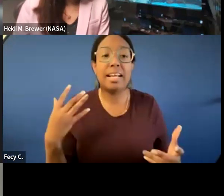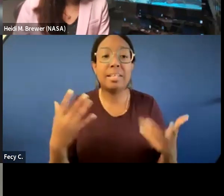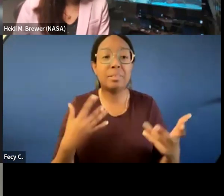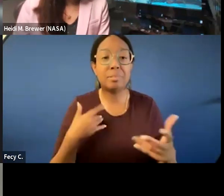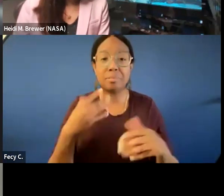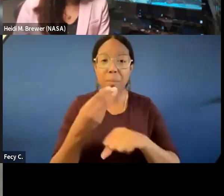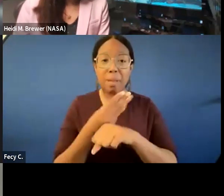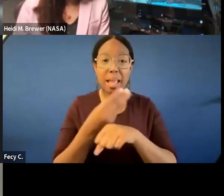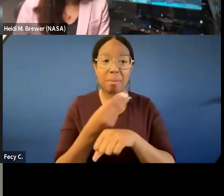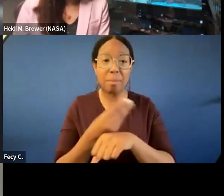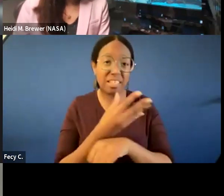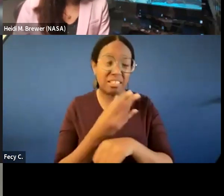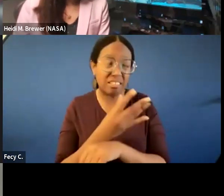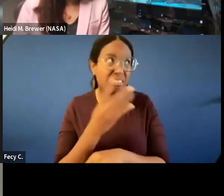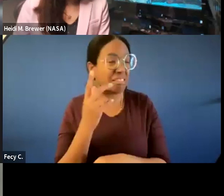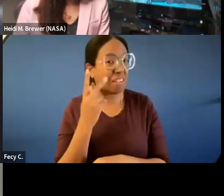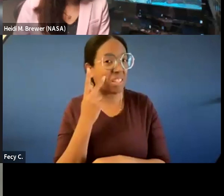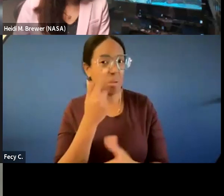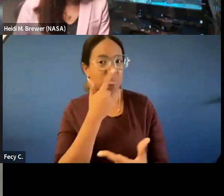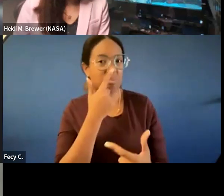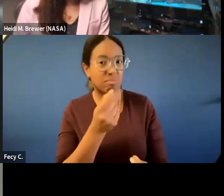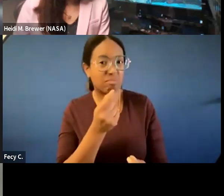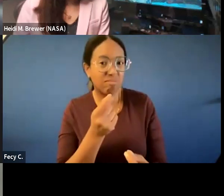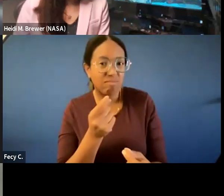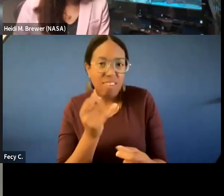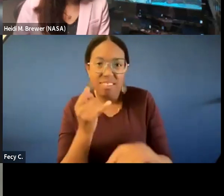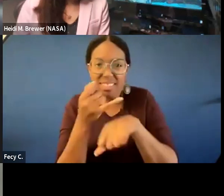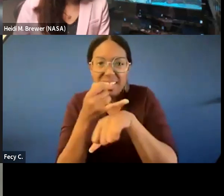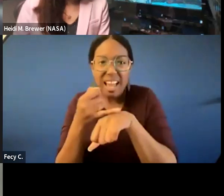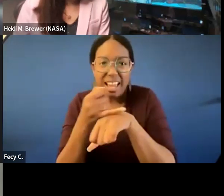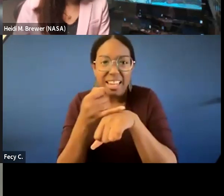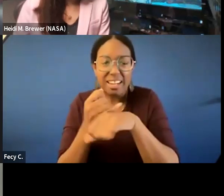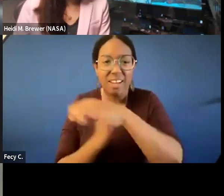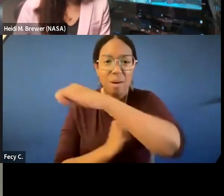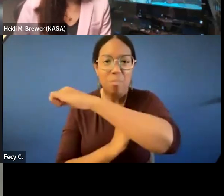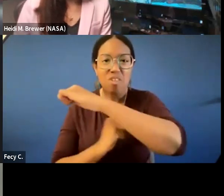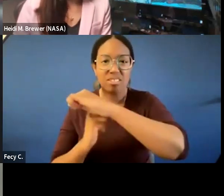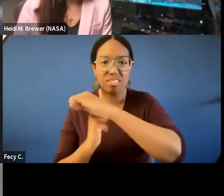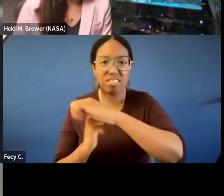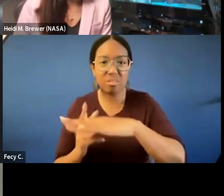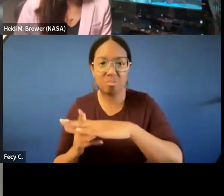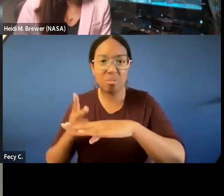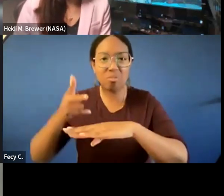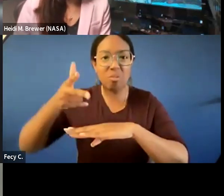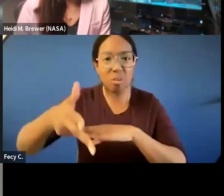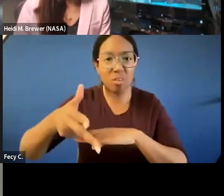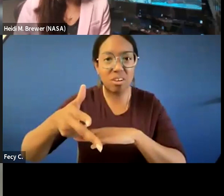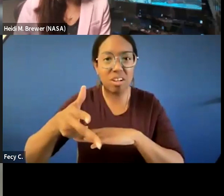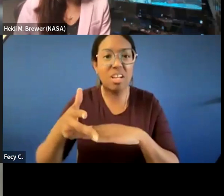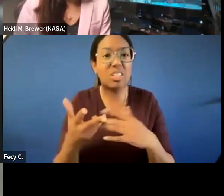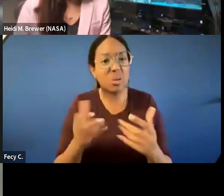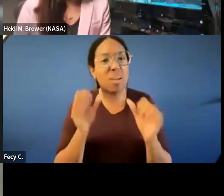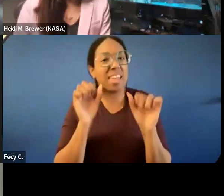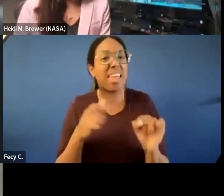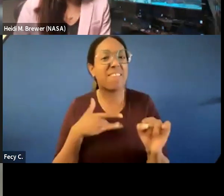Miami Beach is a very interesting place and it's, you know, it's an island, you know, there's a bridge to get here. And so it can feel very disjointed from the rest